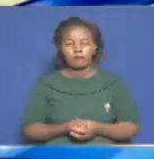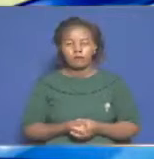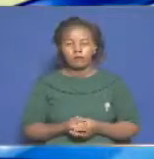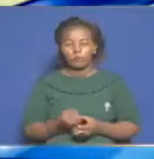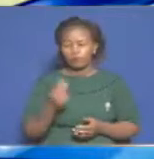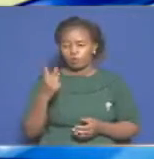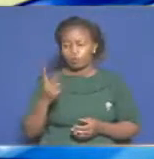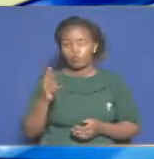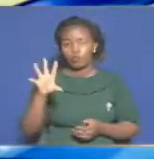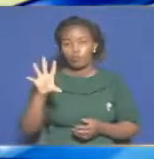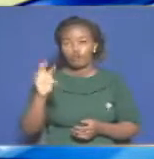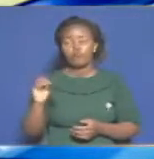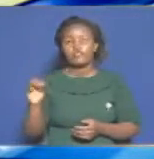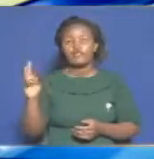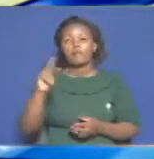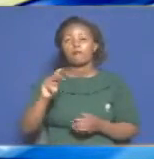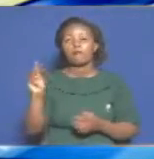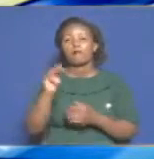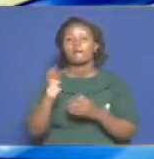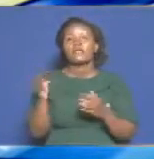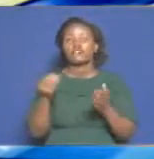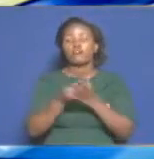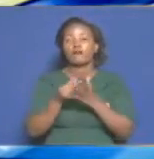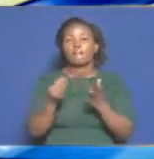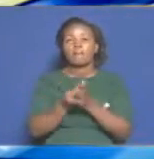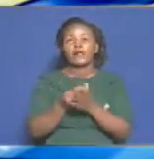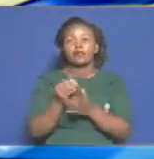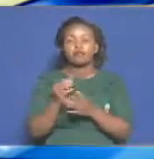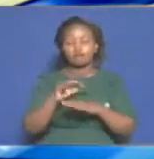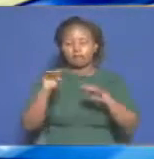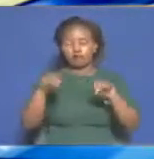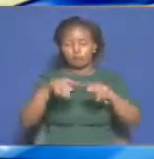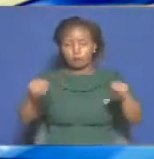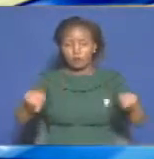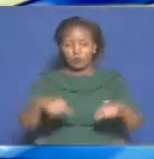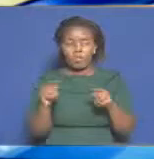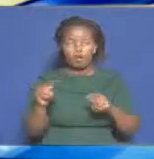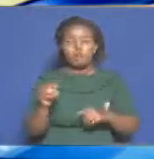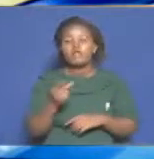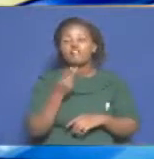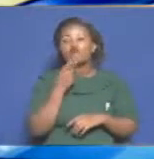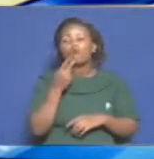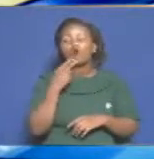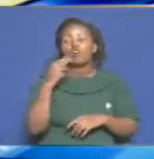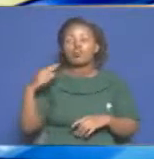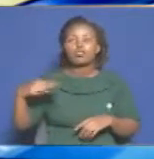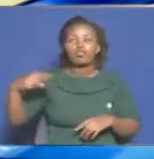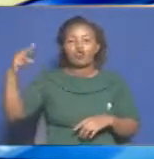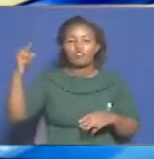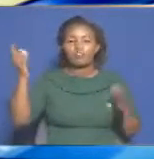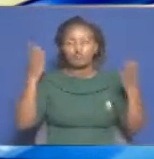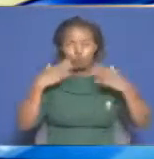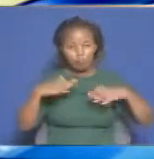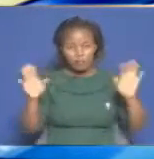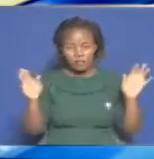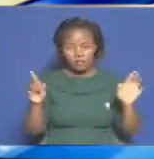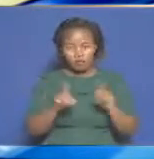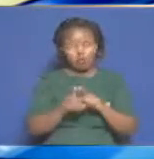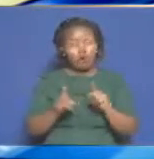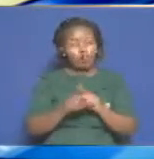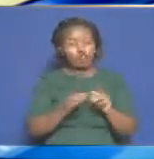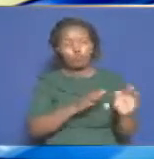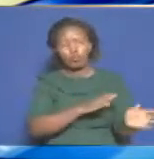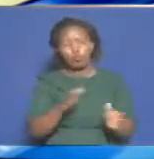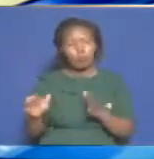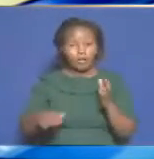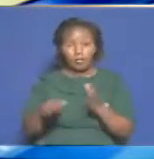50 million shilling Kasses Peace Dam in Pokot North is complete and set for official launch this September